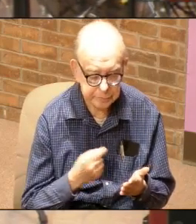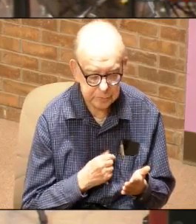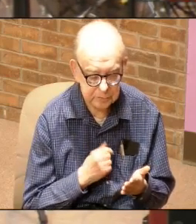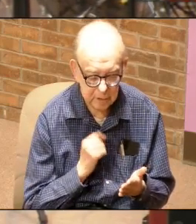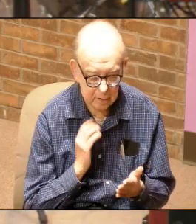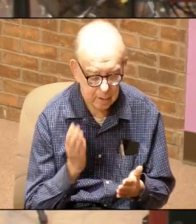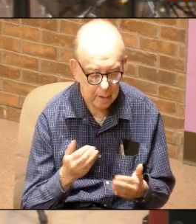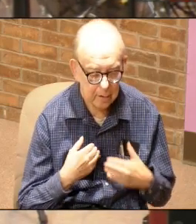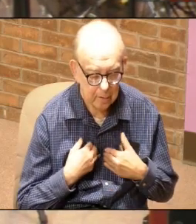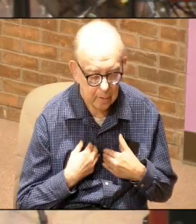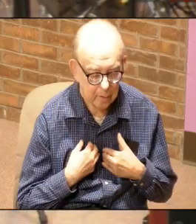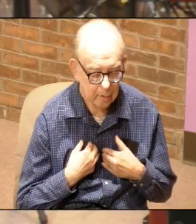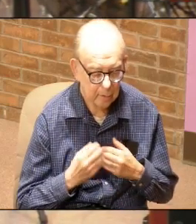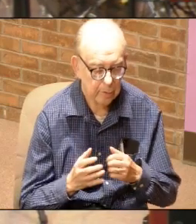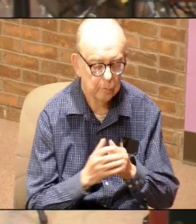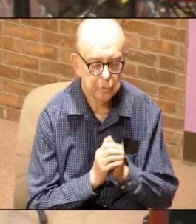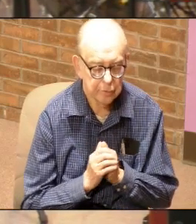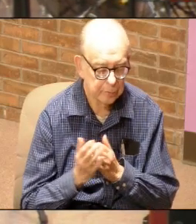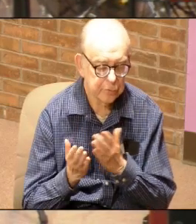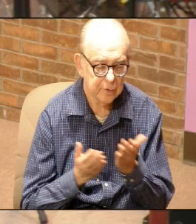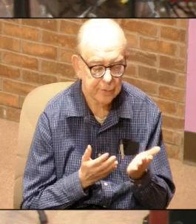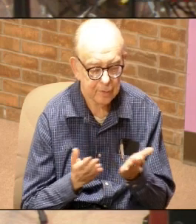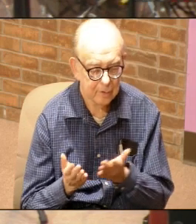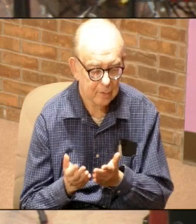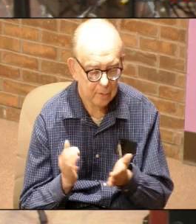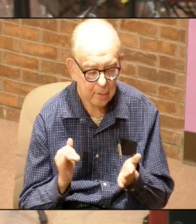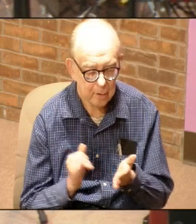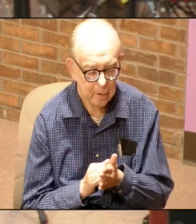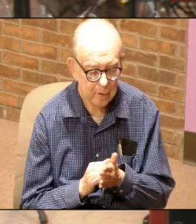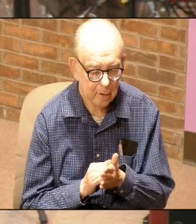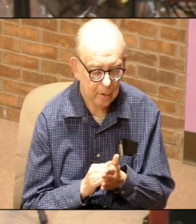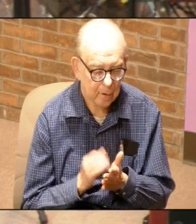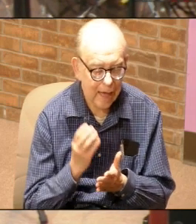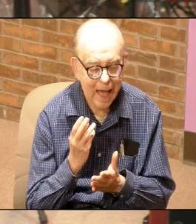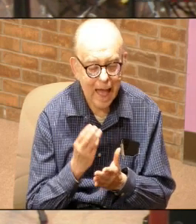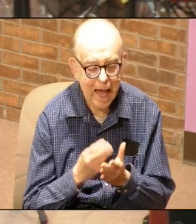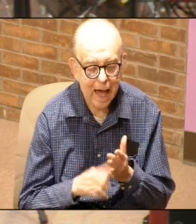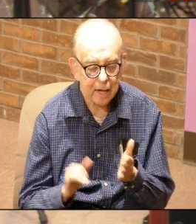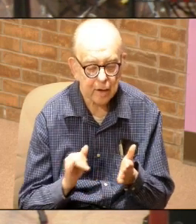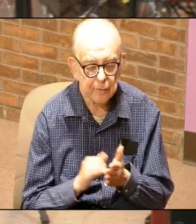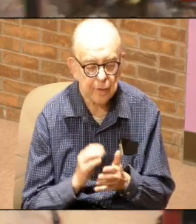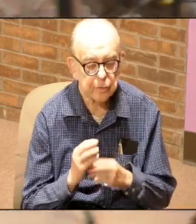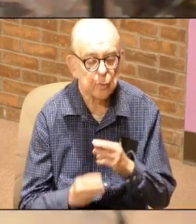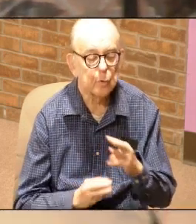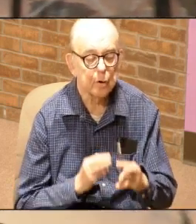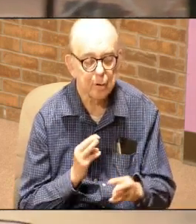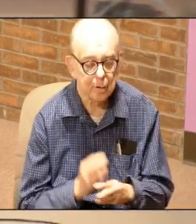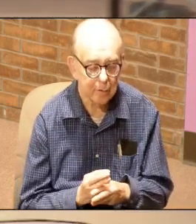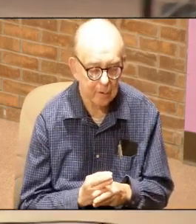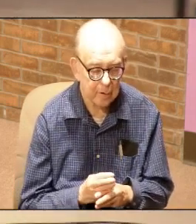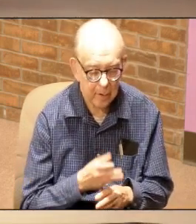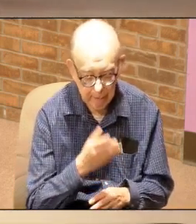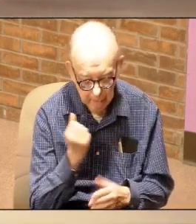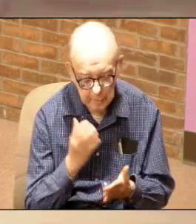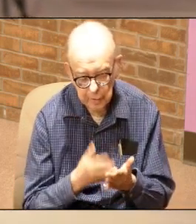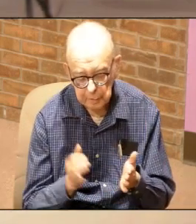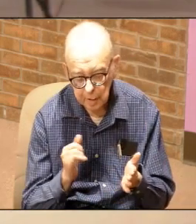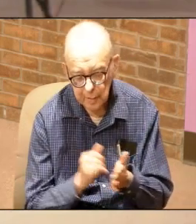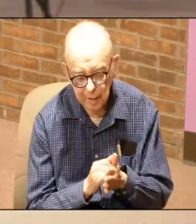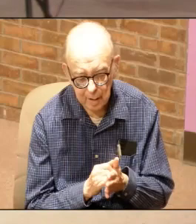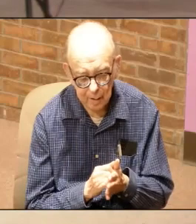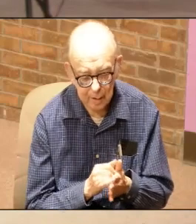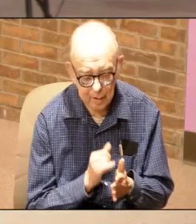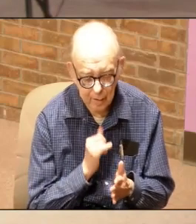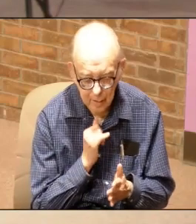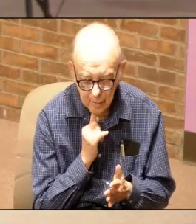are going to have a worship service that is out of this world. And the best part about it is